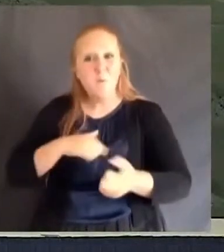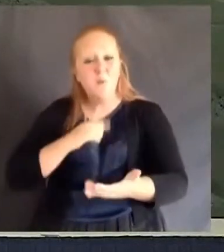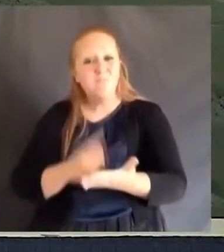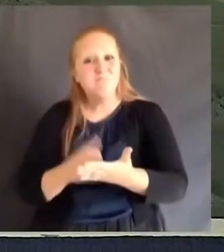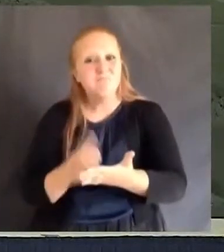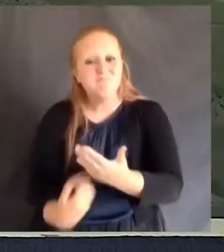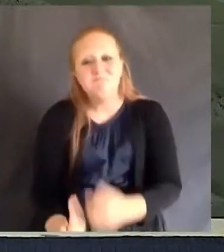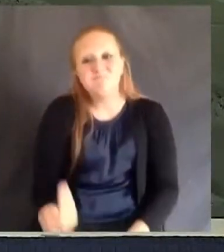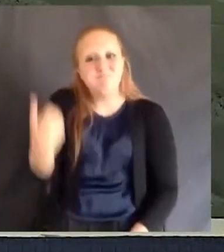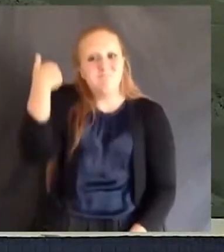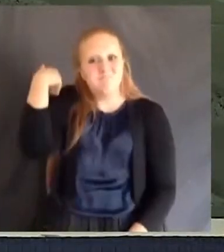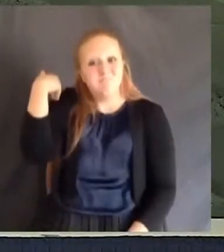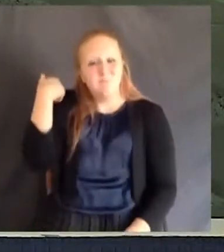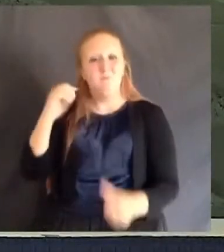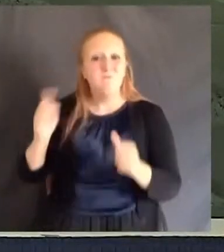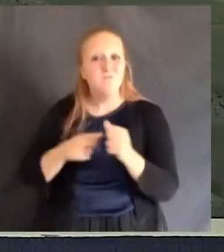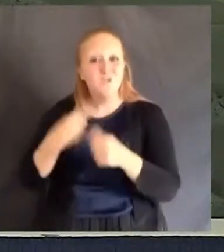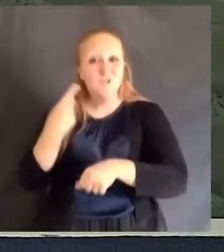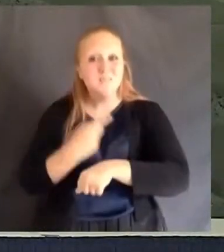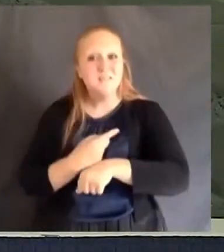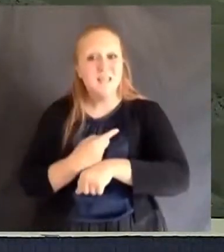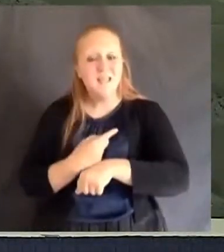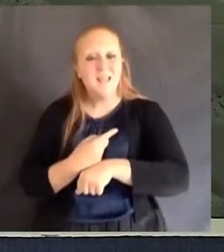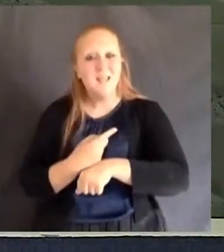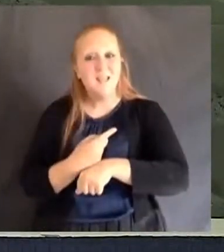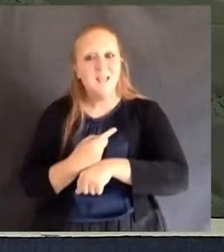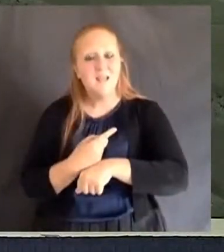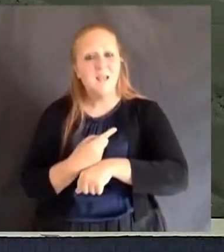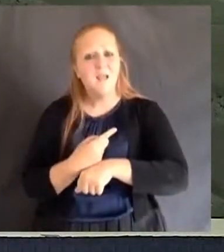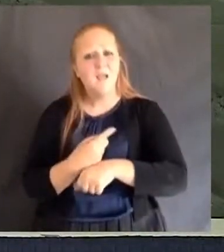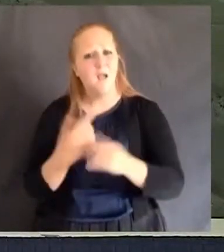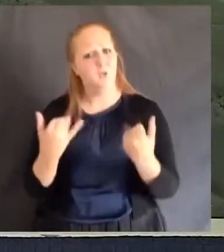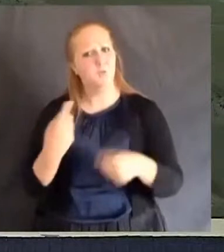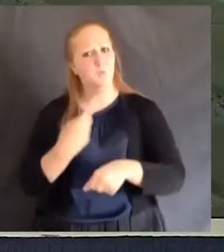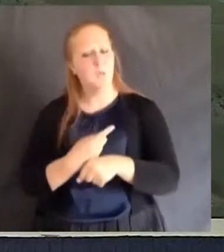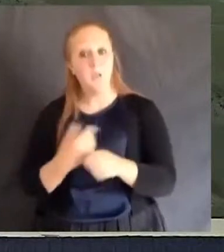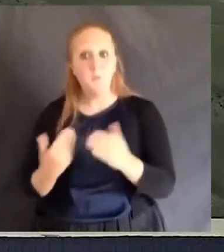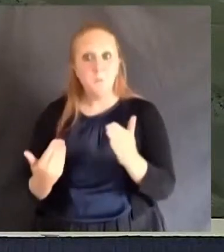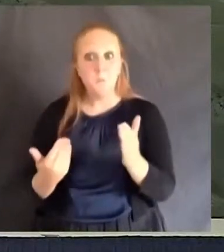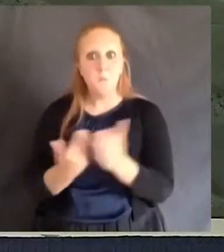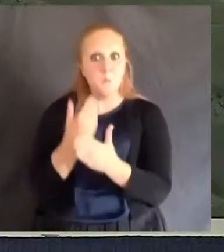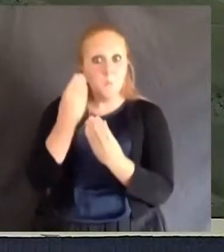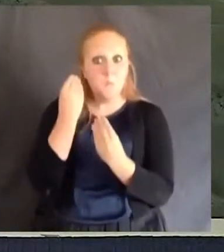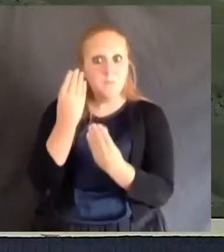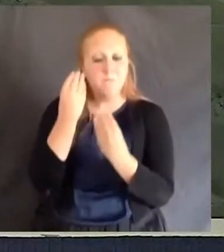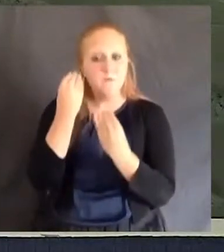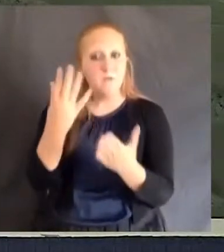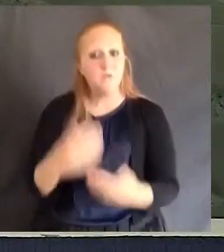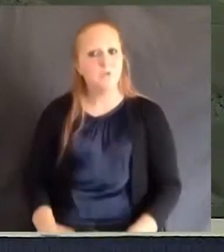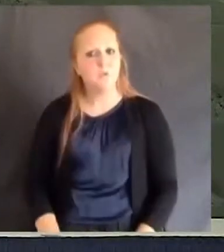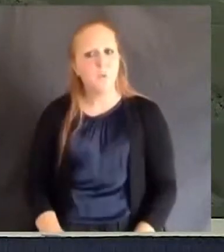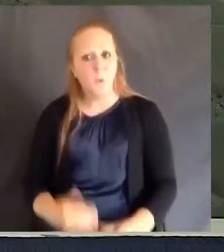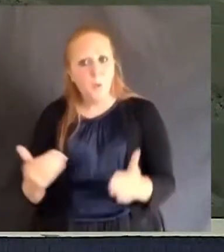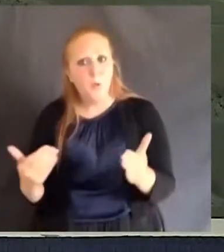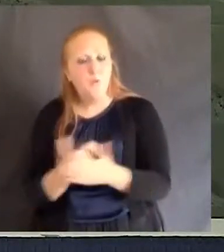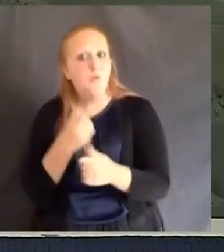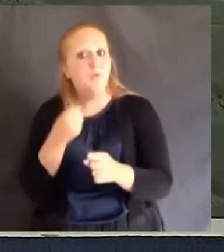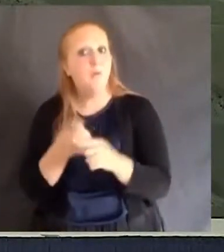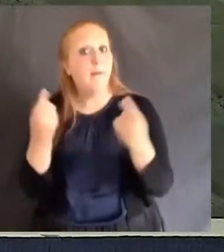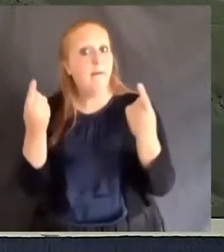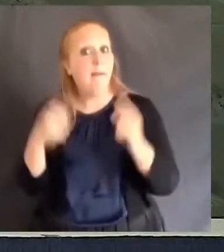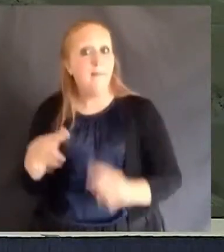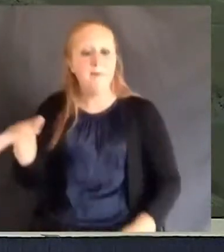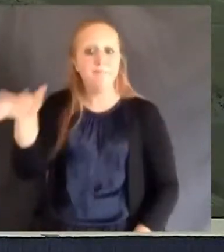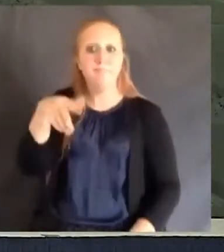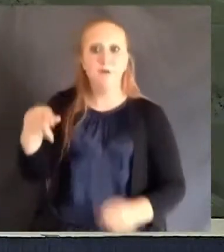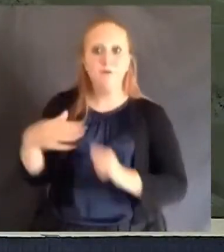one. There's not anything we're talking about today or anything happening in this nation that we